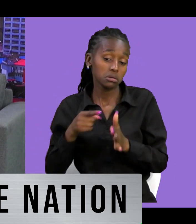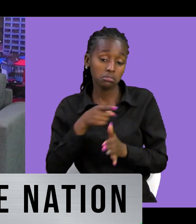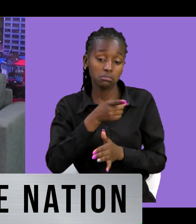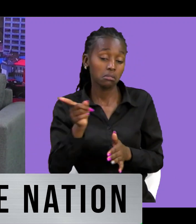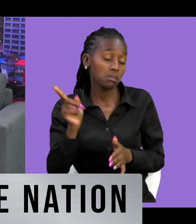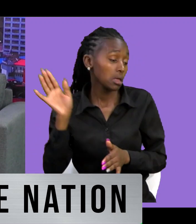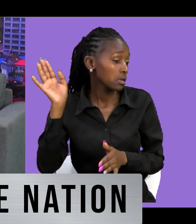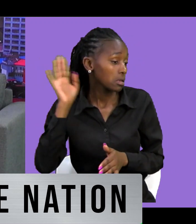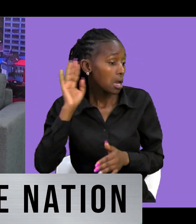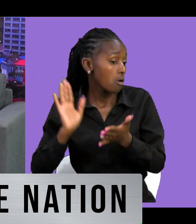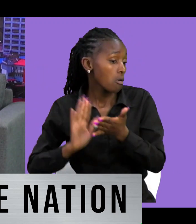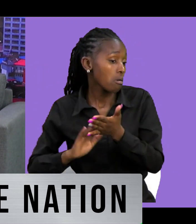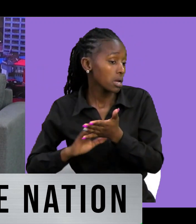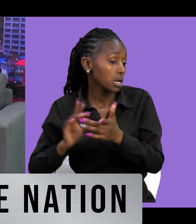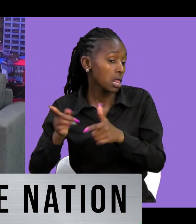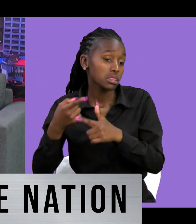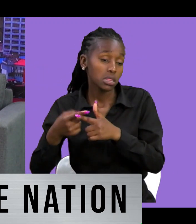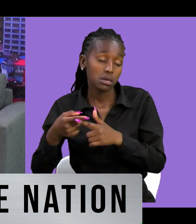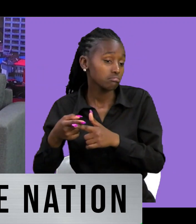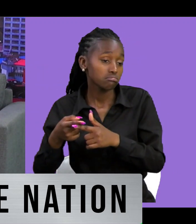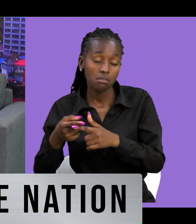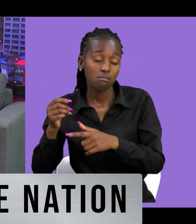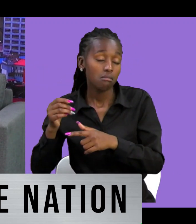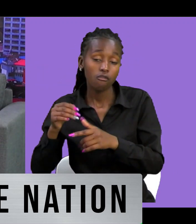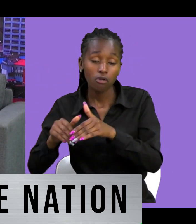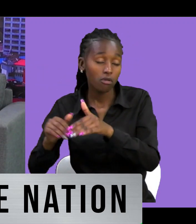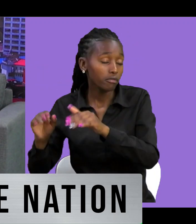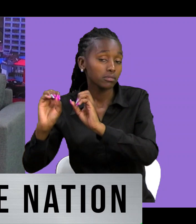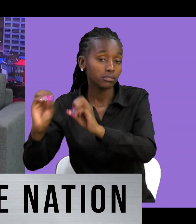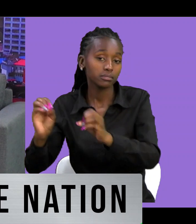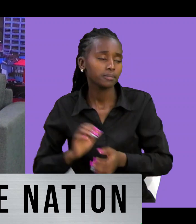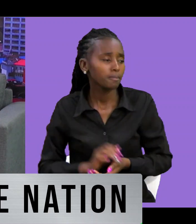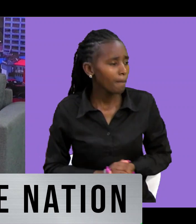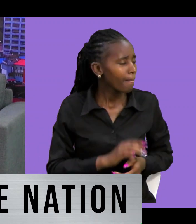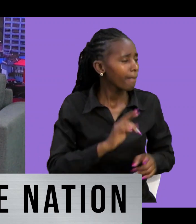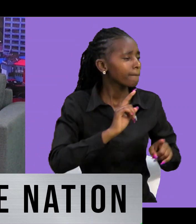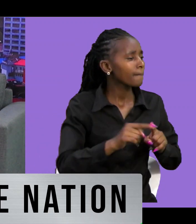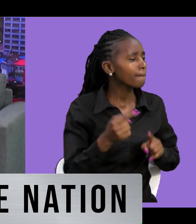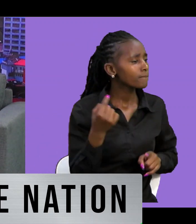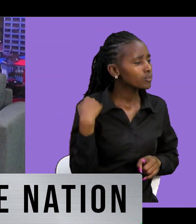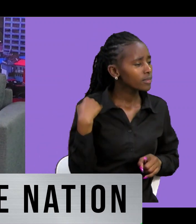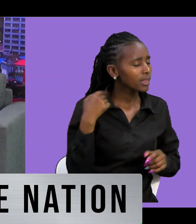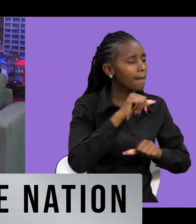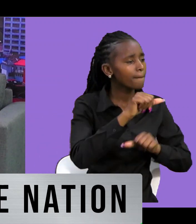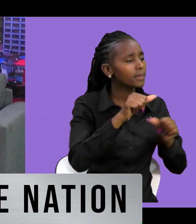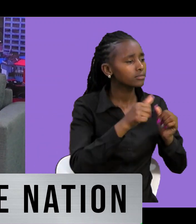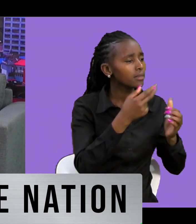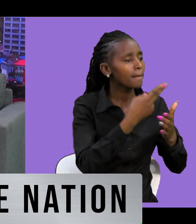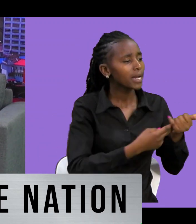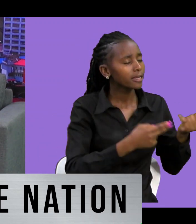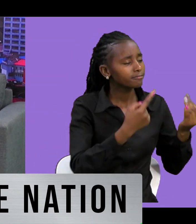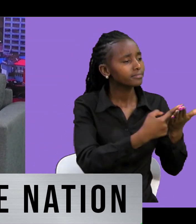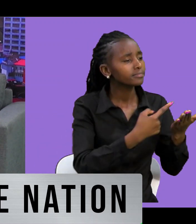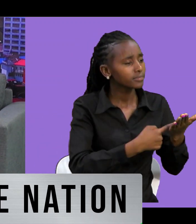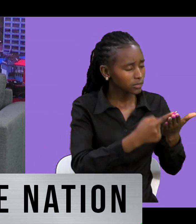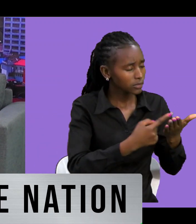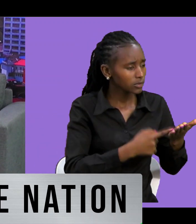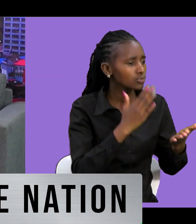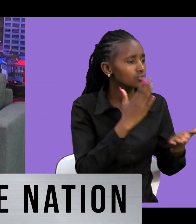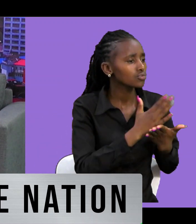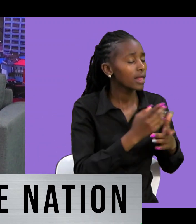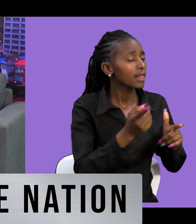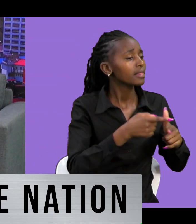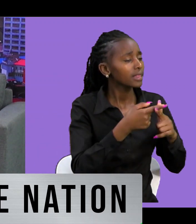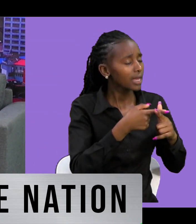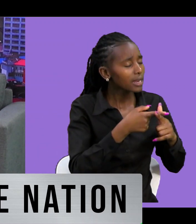Bipartisan talks the other day, some kind of public participation. People ventilated in the bipartisan talks. You